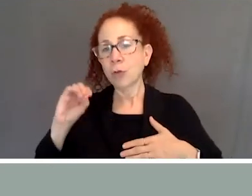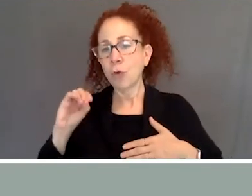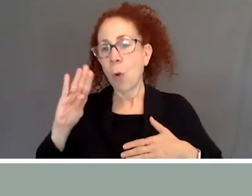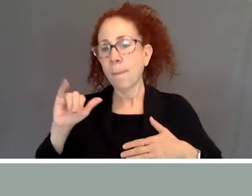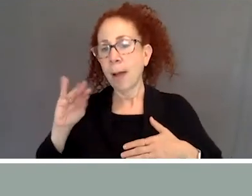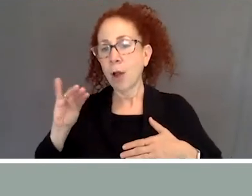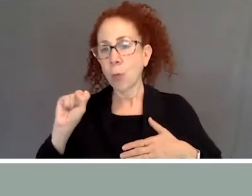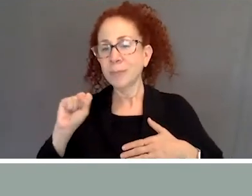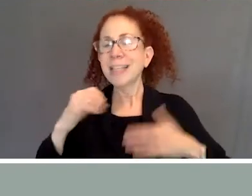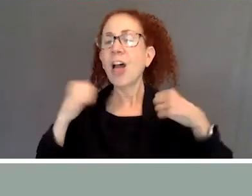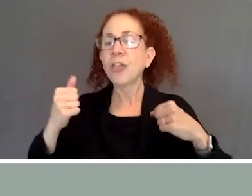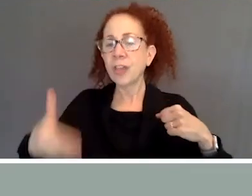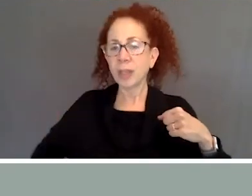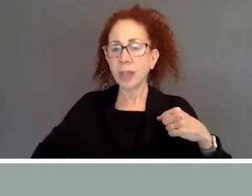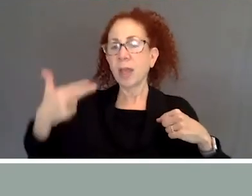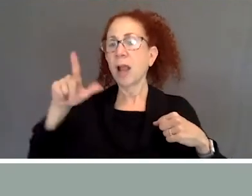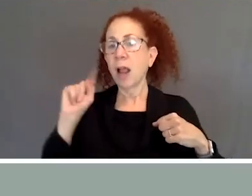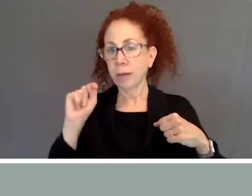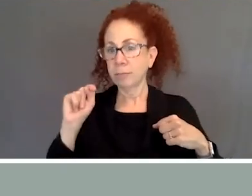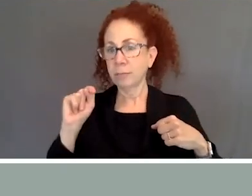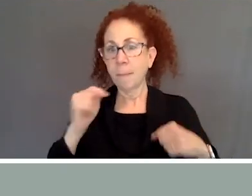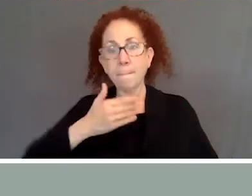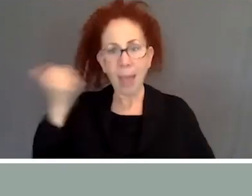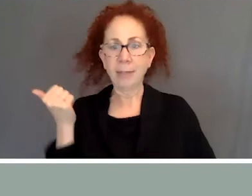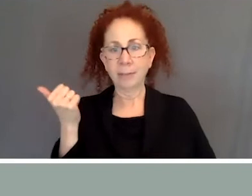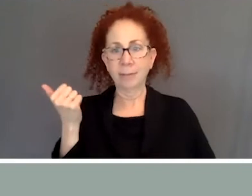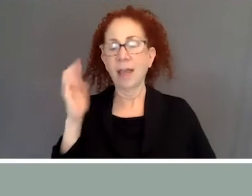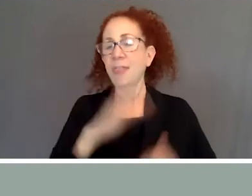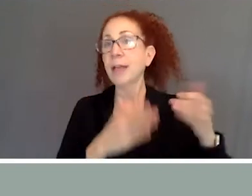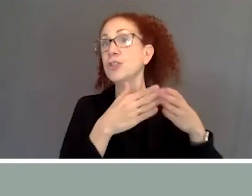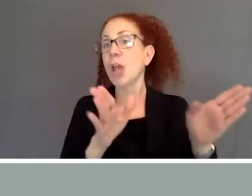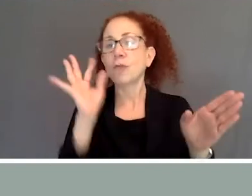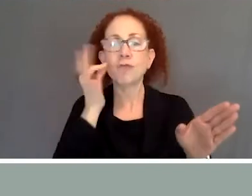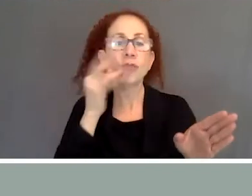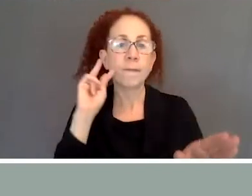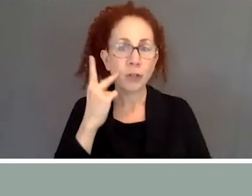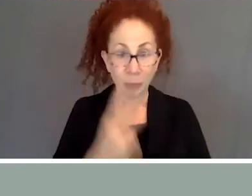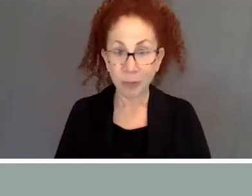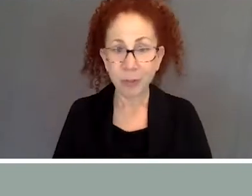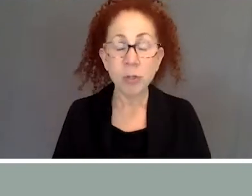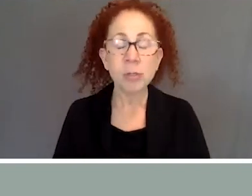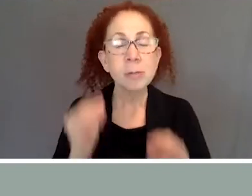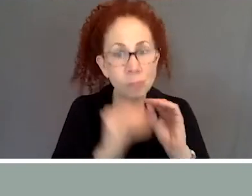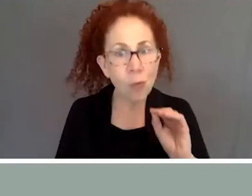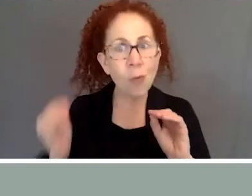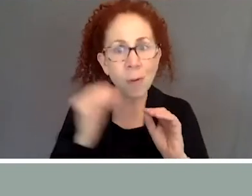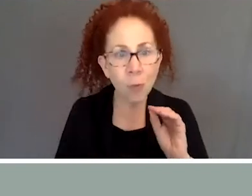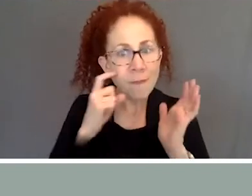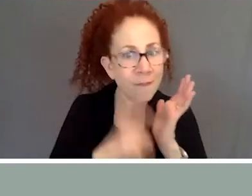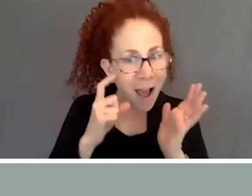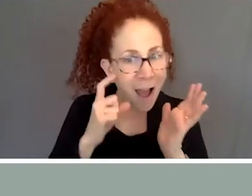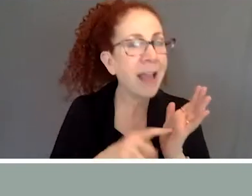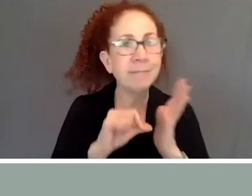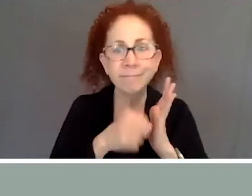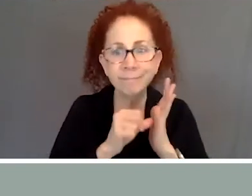gut bacteria the most compared to just fruits and vegetables in general. So the more you can find and